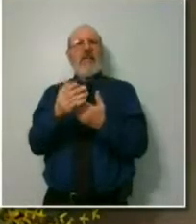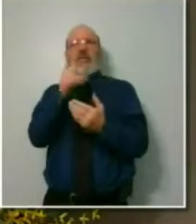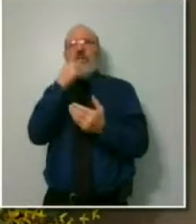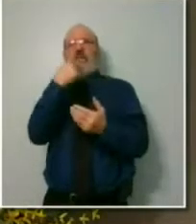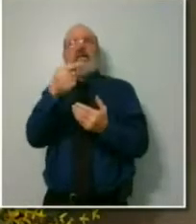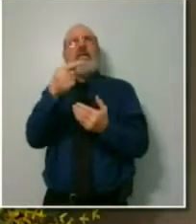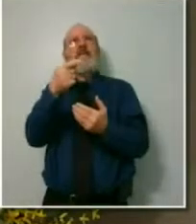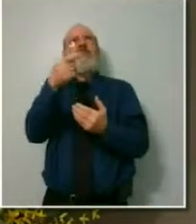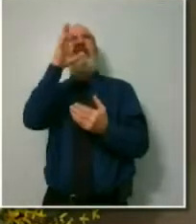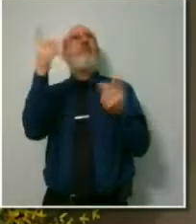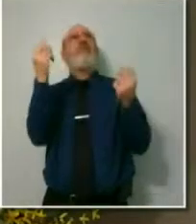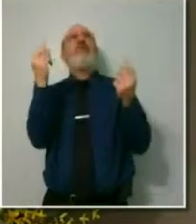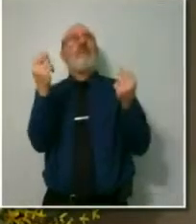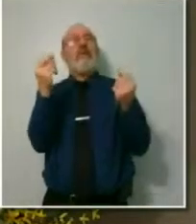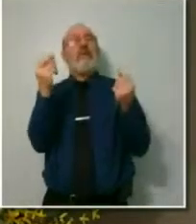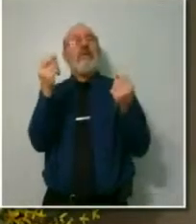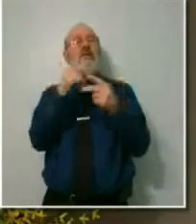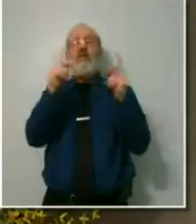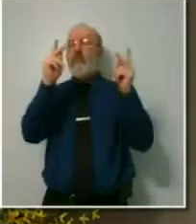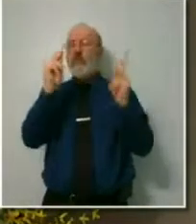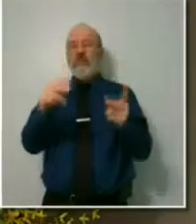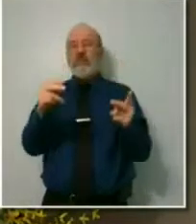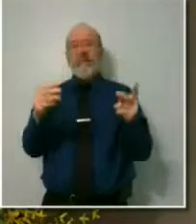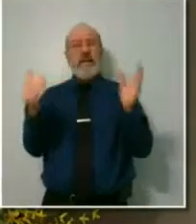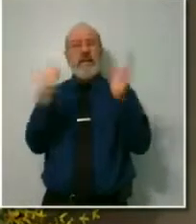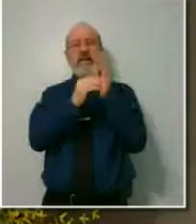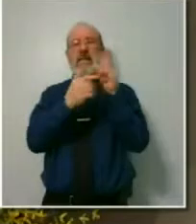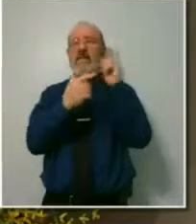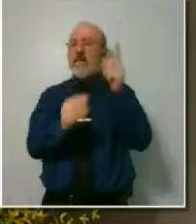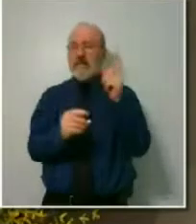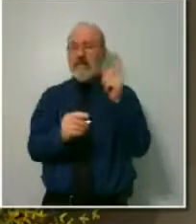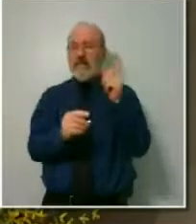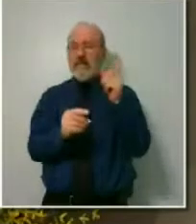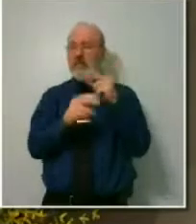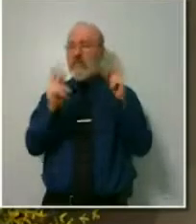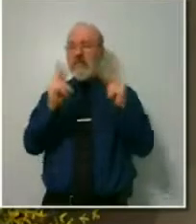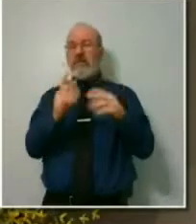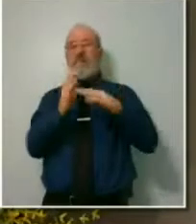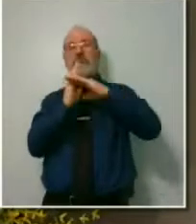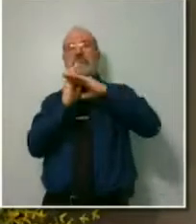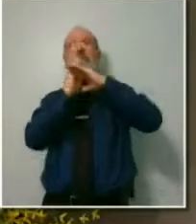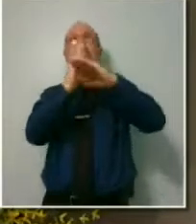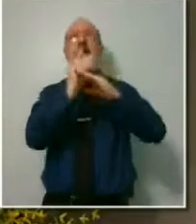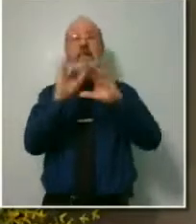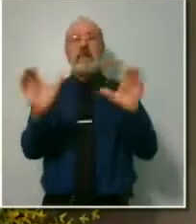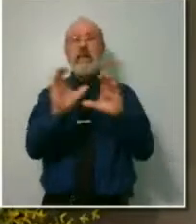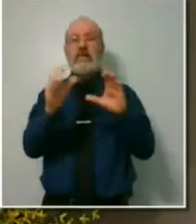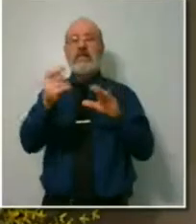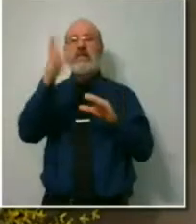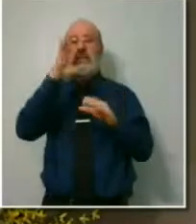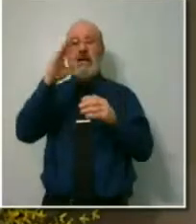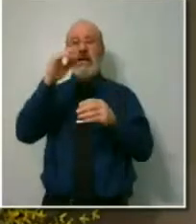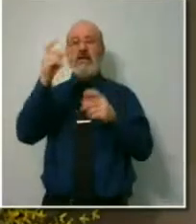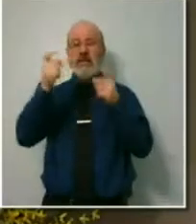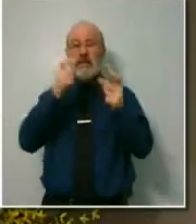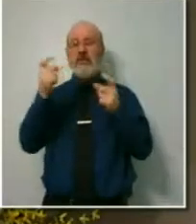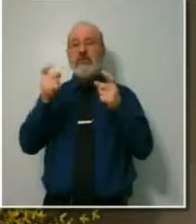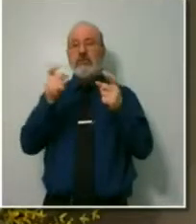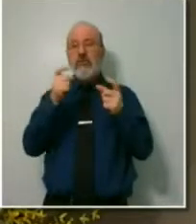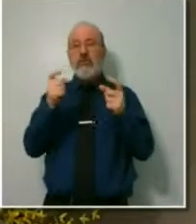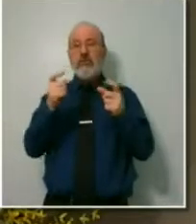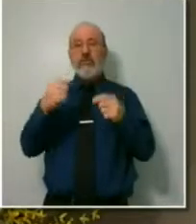be opposed to him, and no one can hinder his actions. God is in control. We are